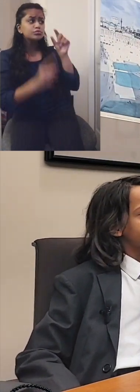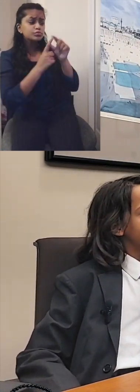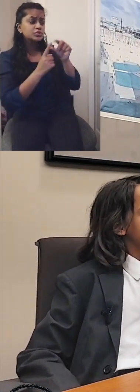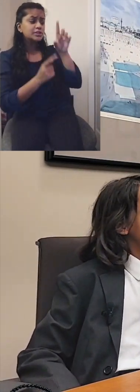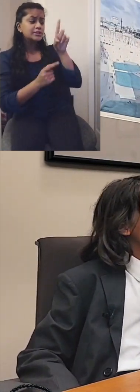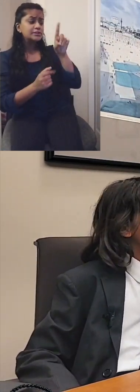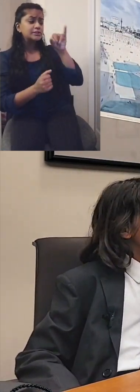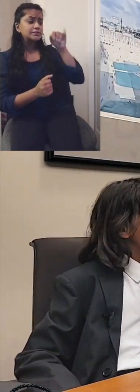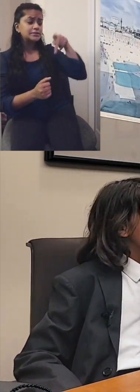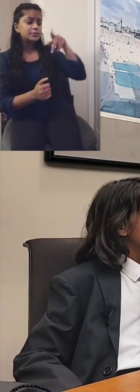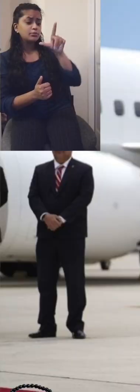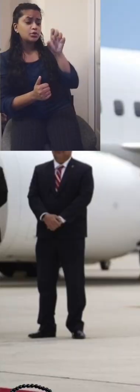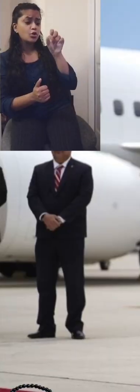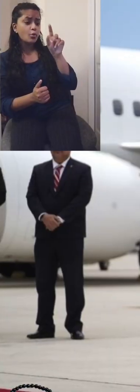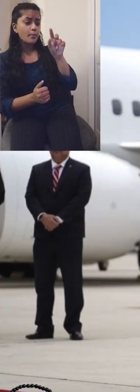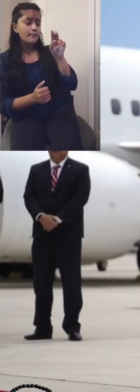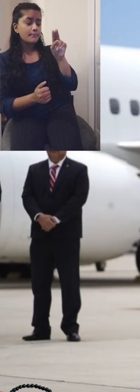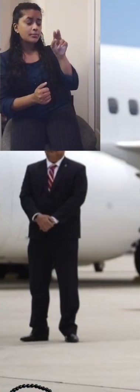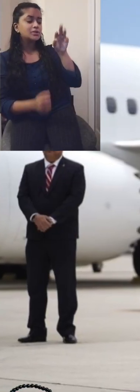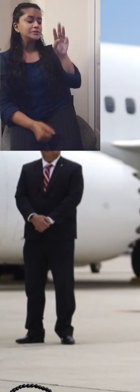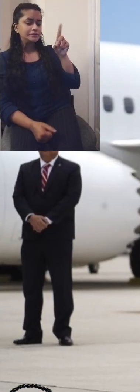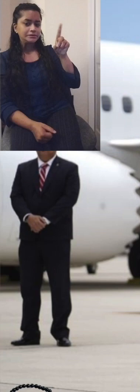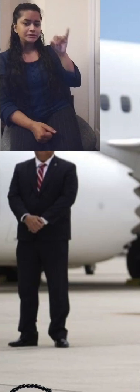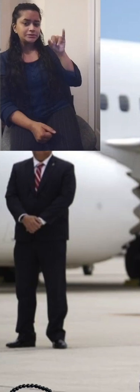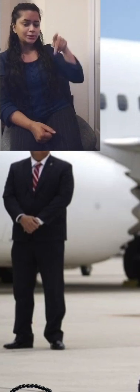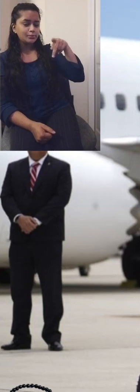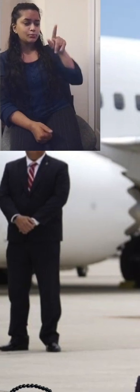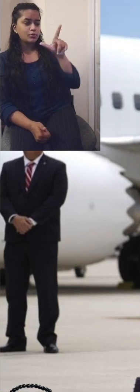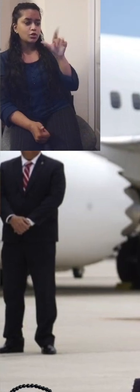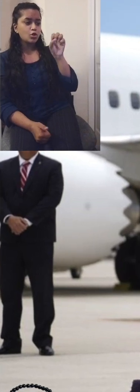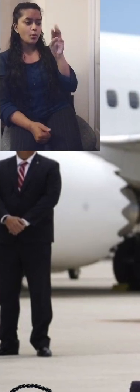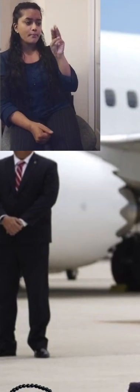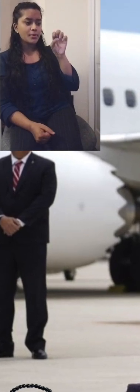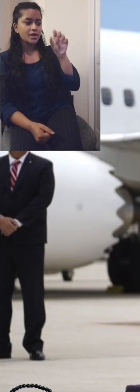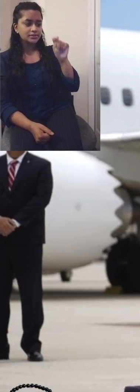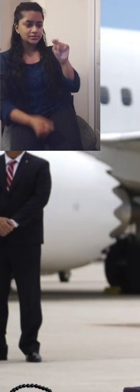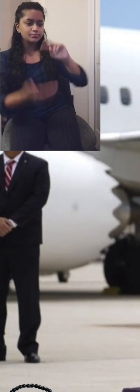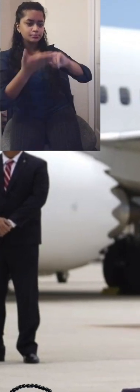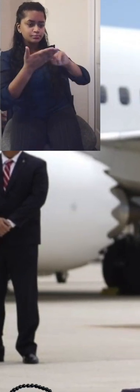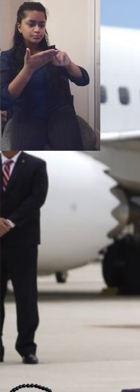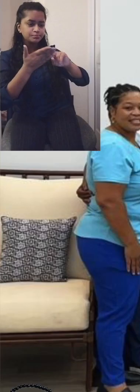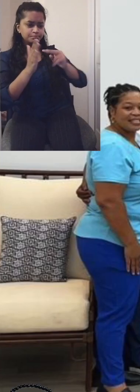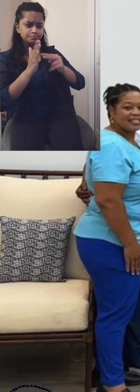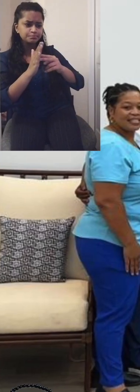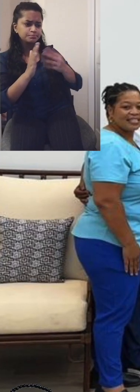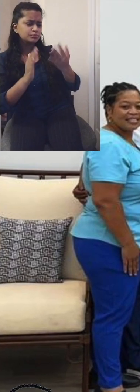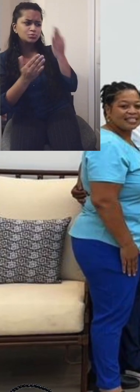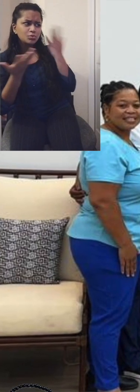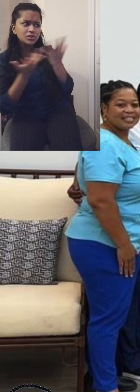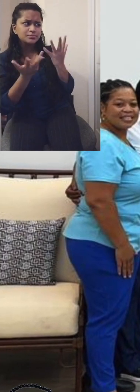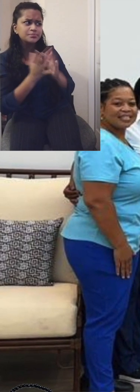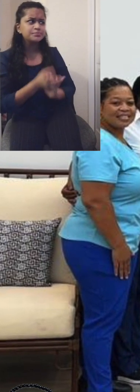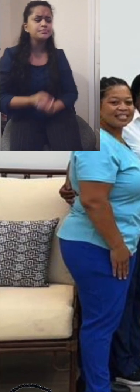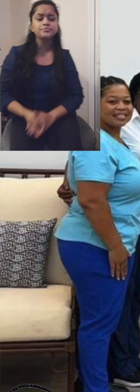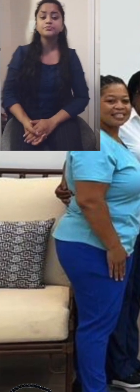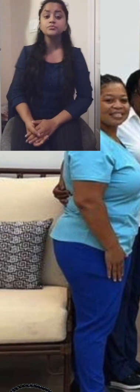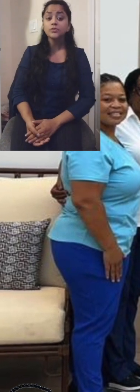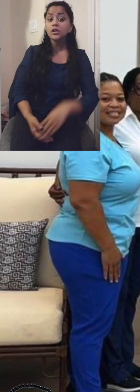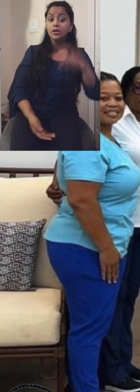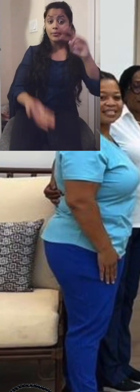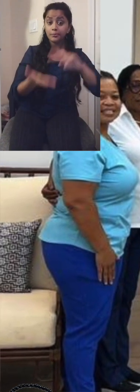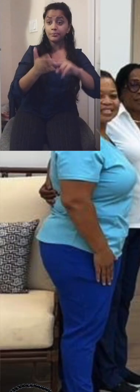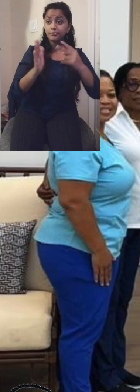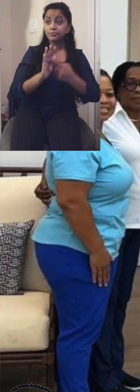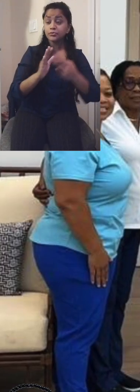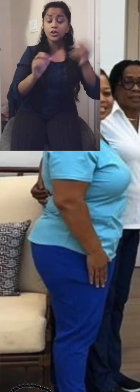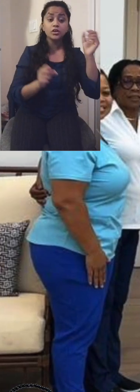a diplomat represents their country and goes out talking to the other countries with